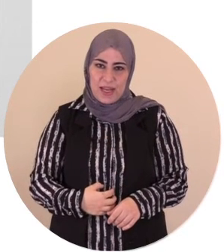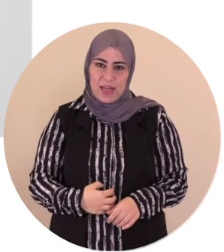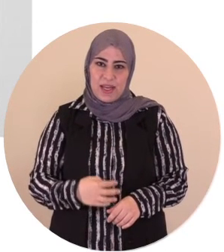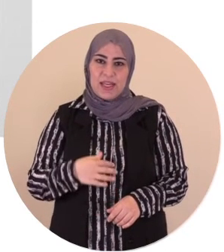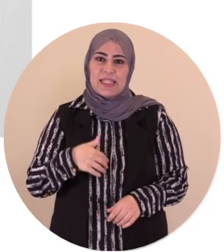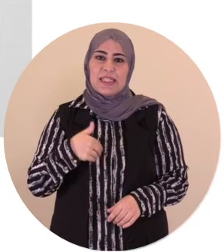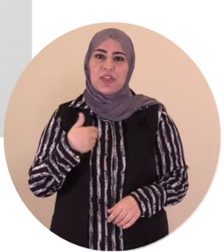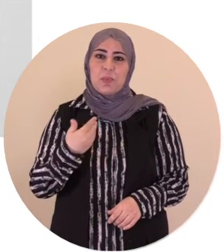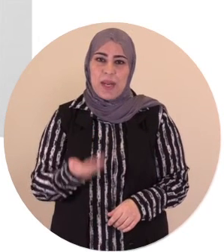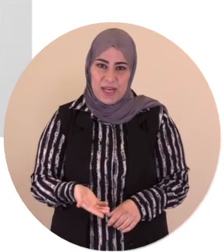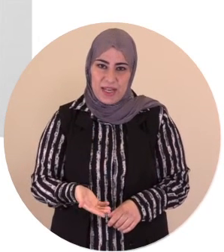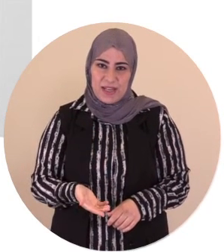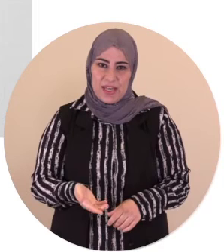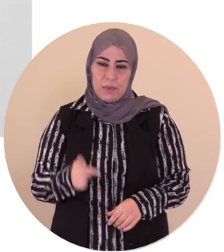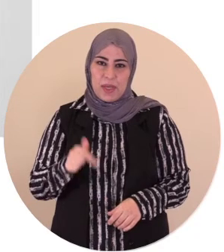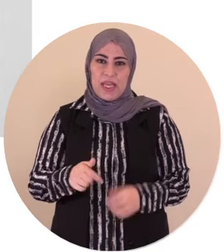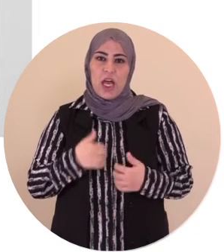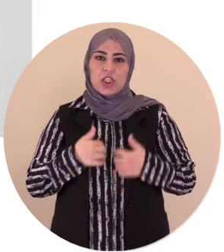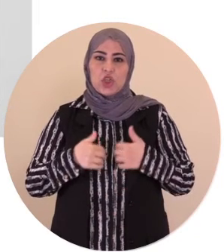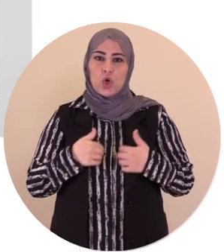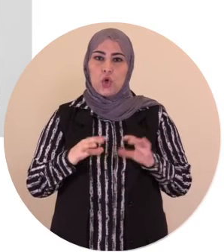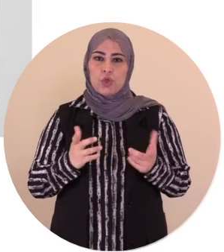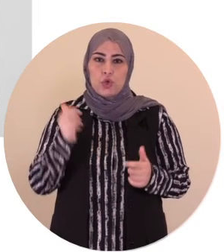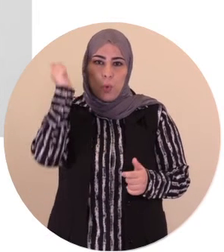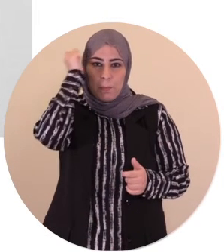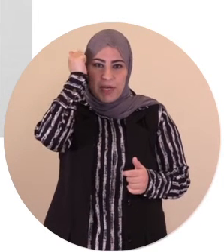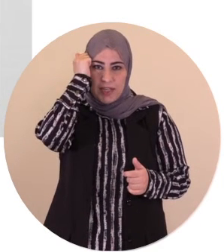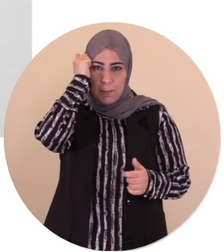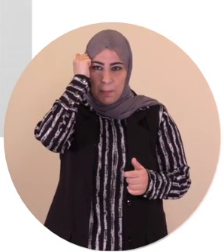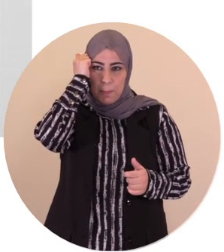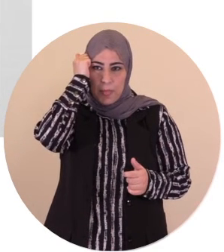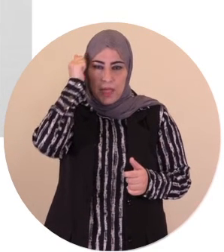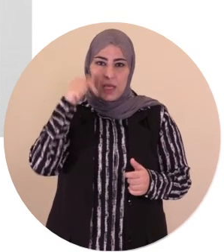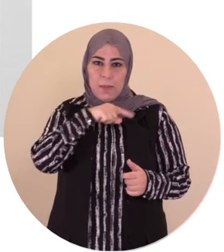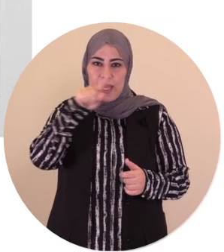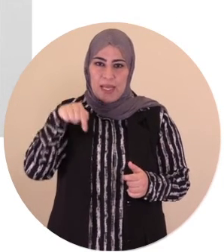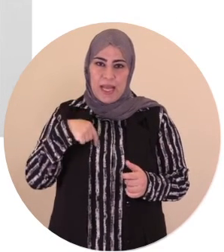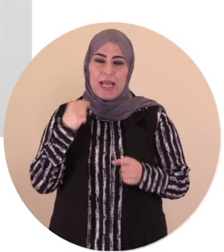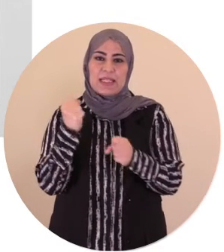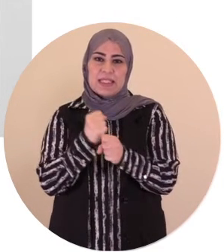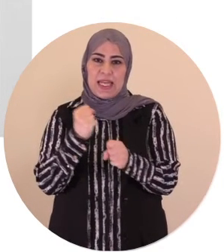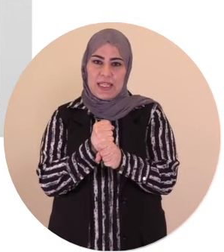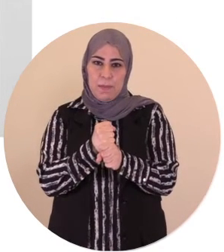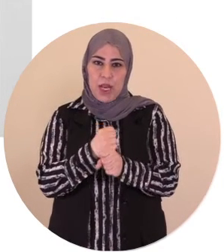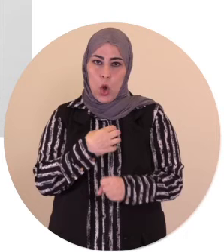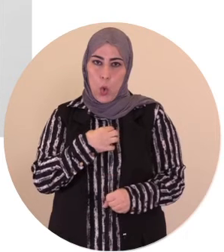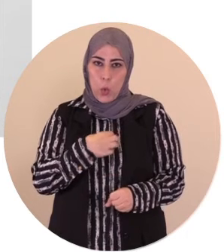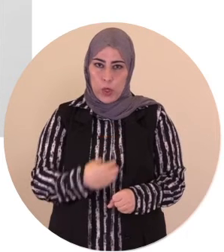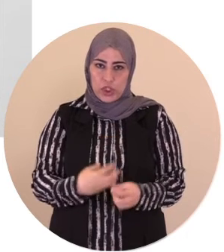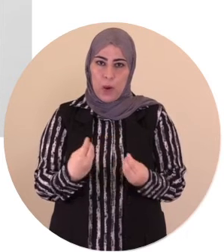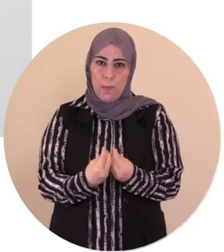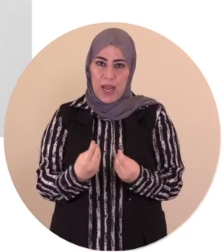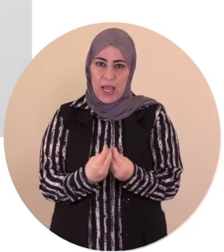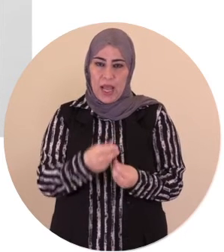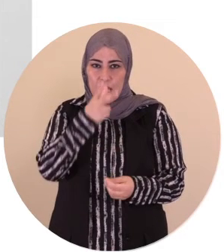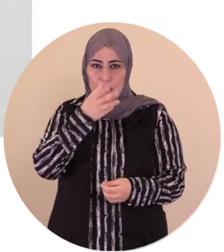No. Jessica wished that she had learned typing in order to help her husband. So we can assume and we can guess that she does not know